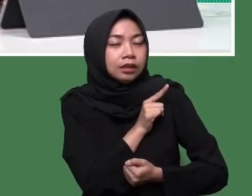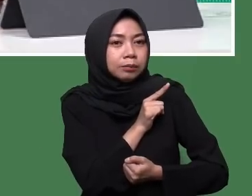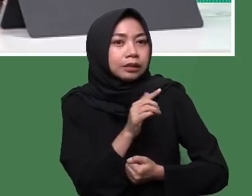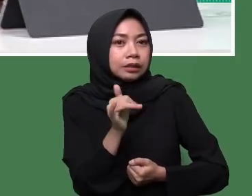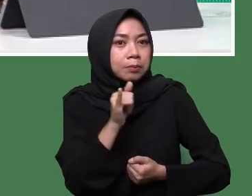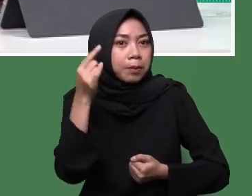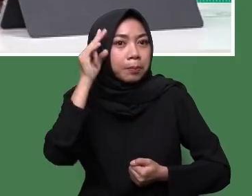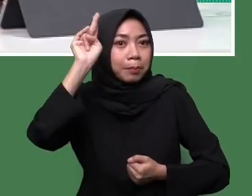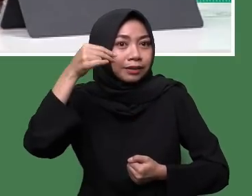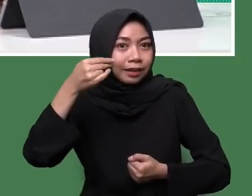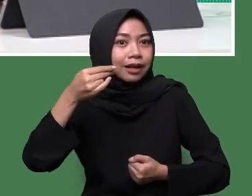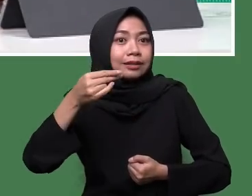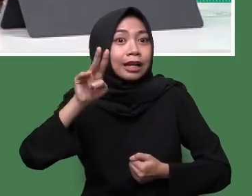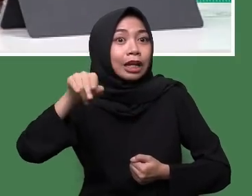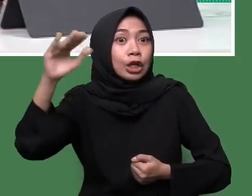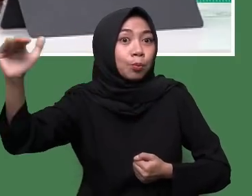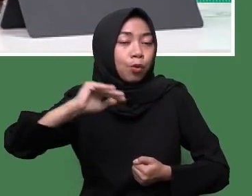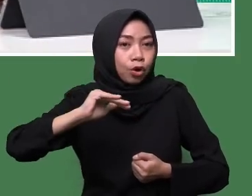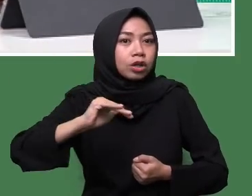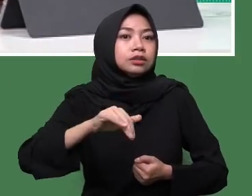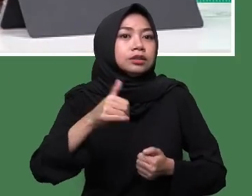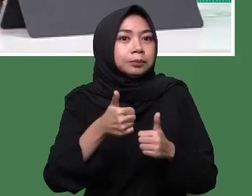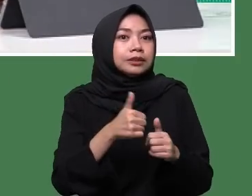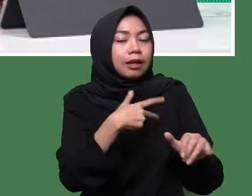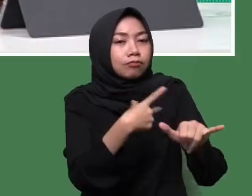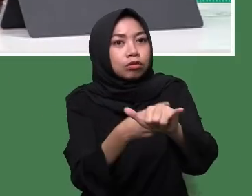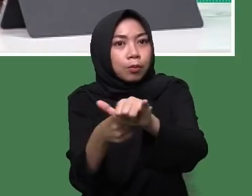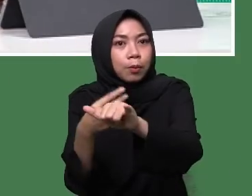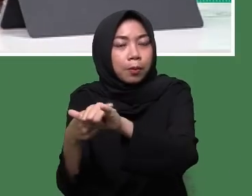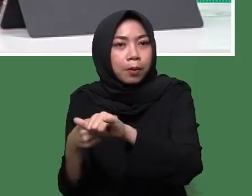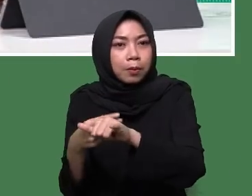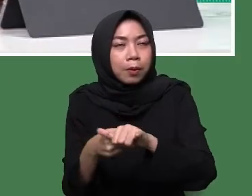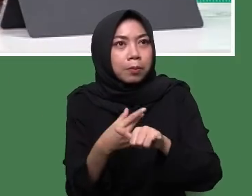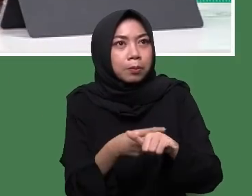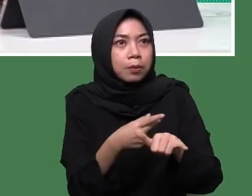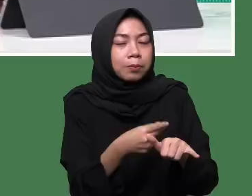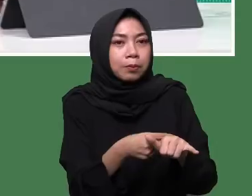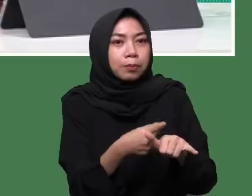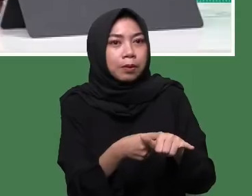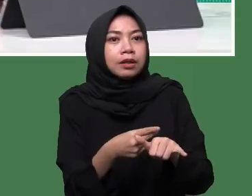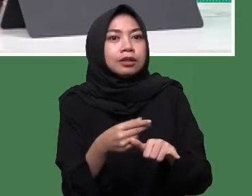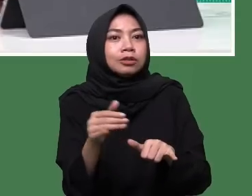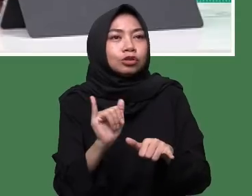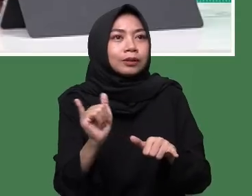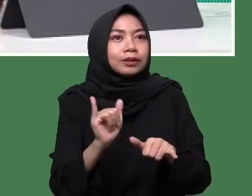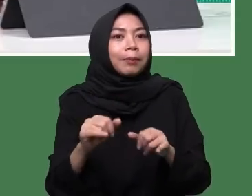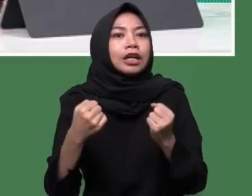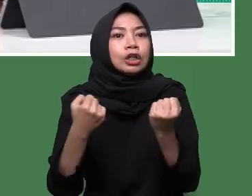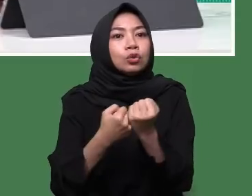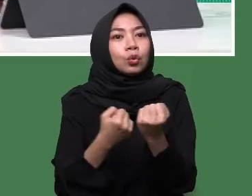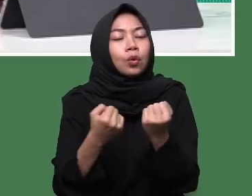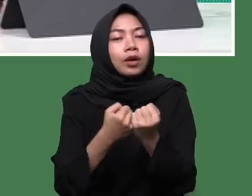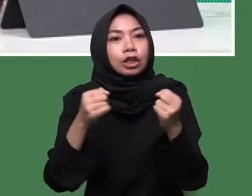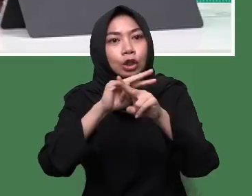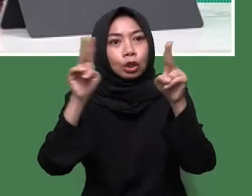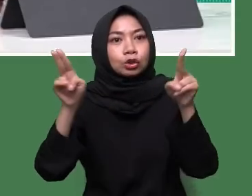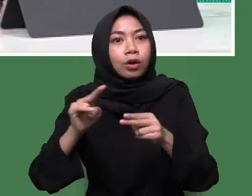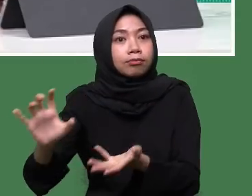government, will add the number of the vaccines available, including the international support that we